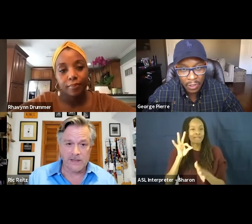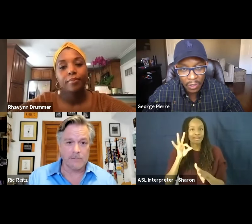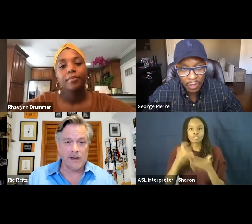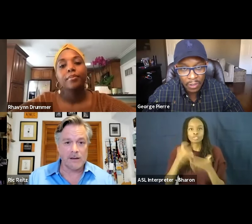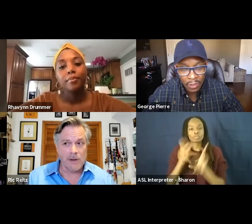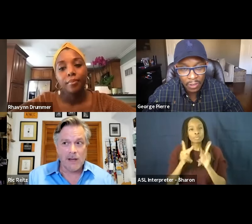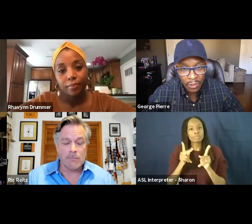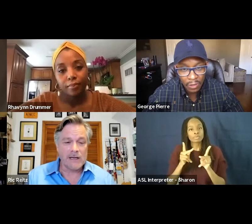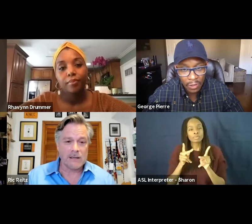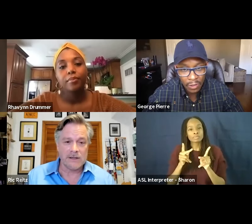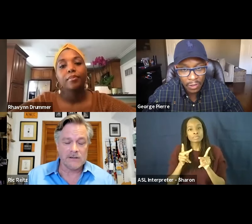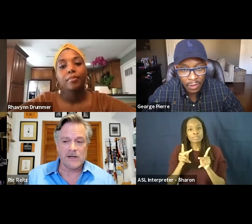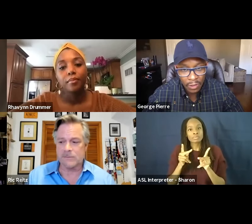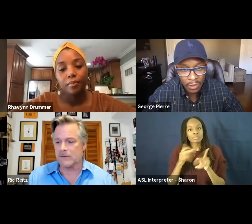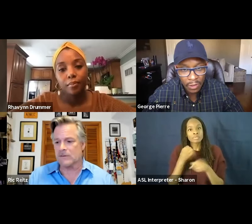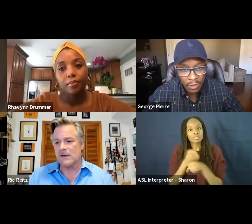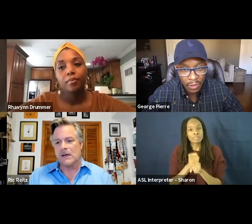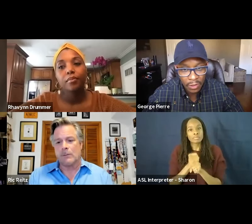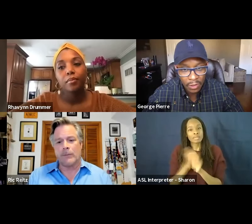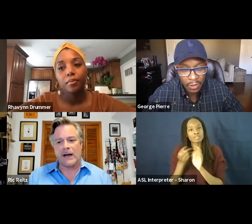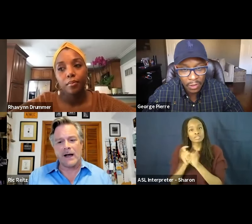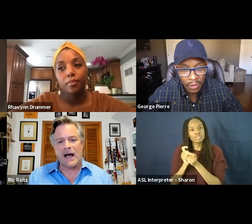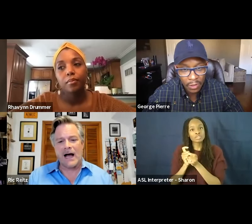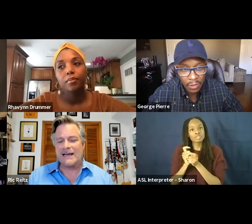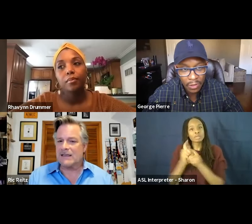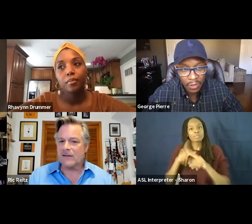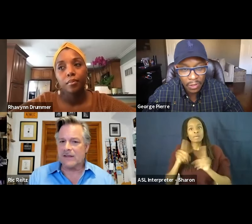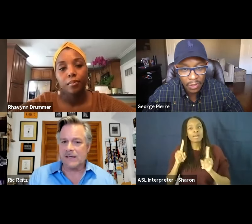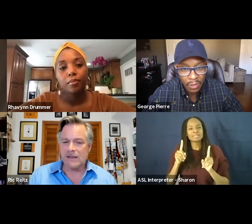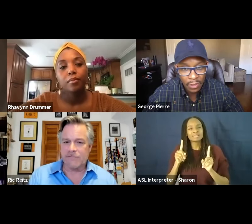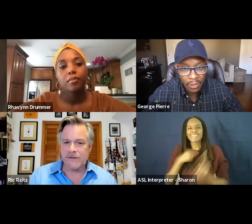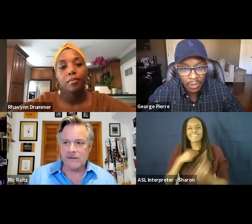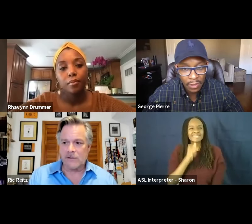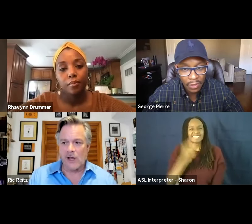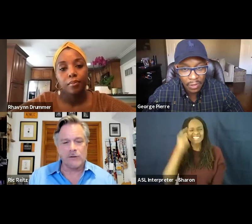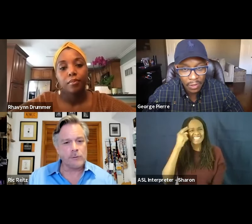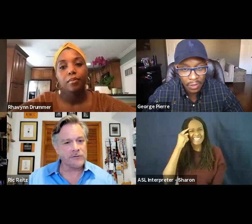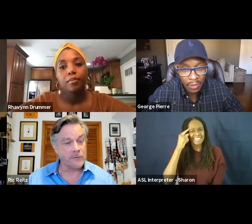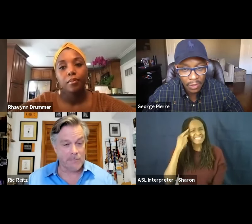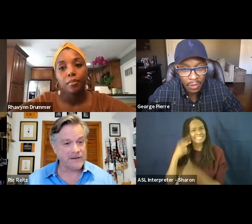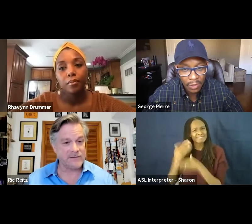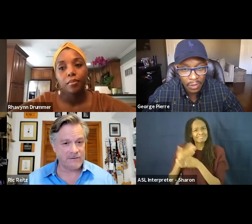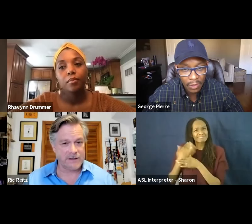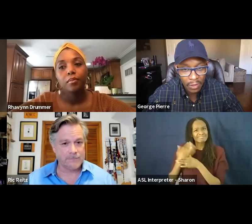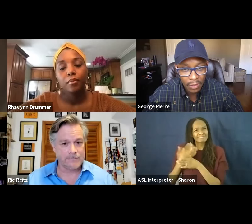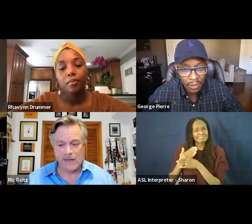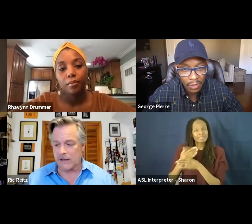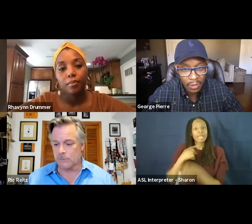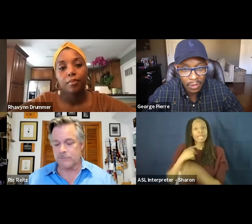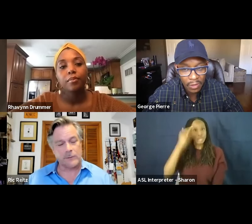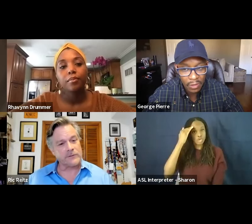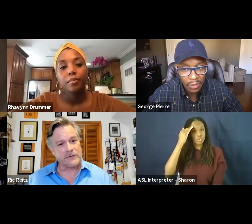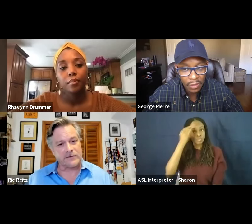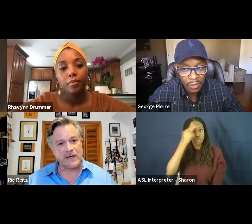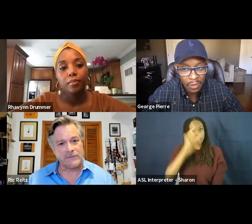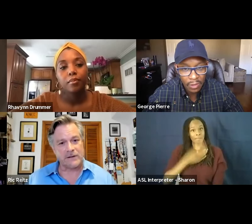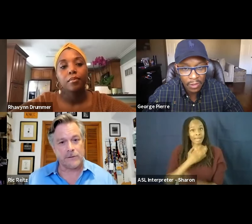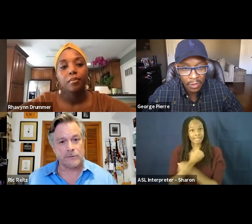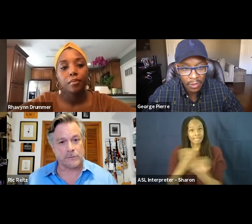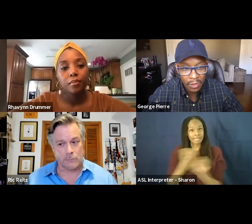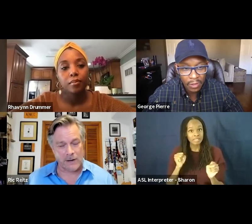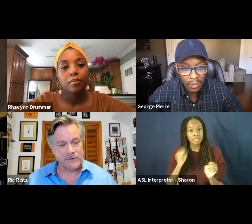this thing and making the adjustments. But I didn't think it interfered. I knew it was for my safety. I knew it was for the